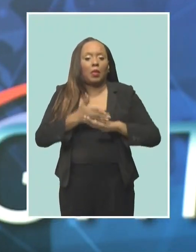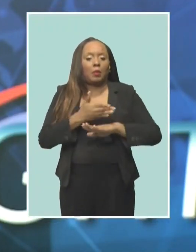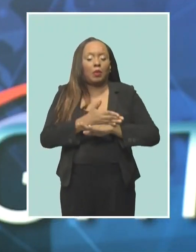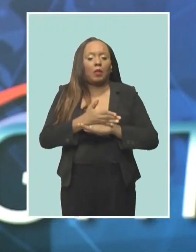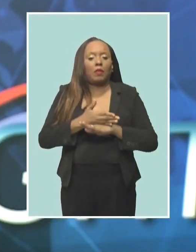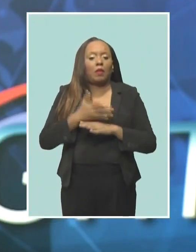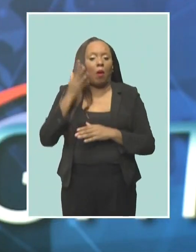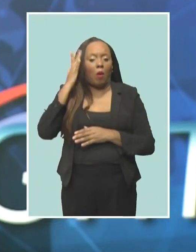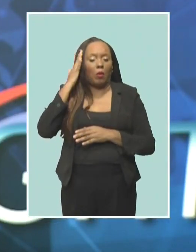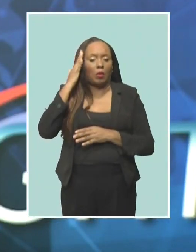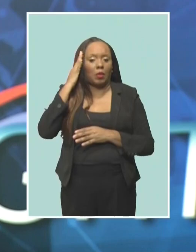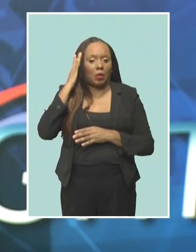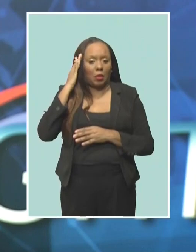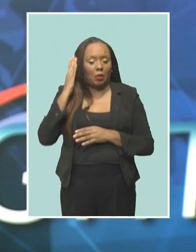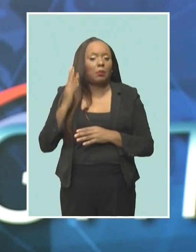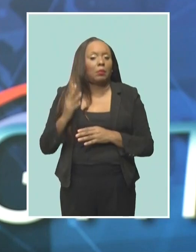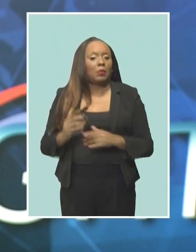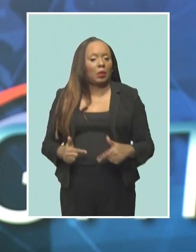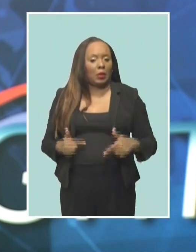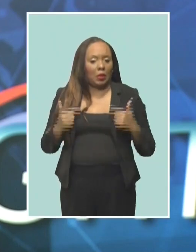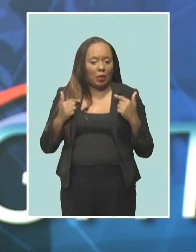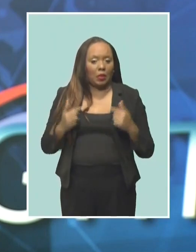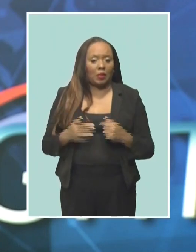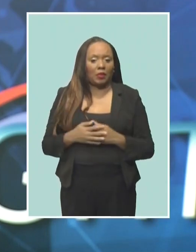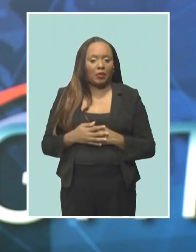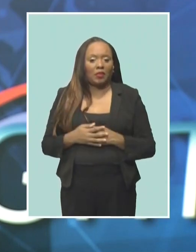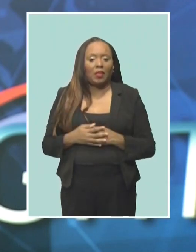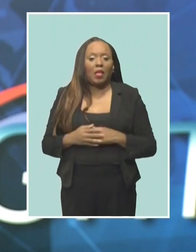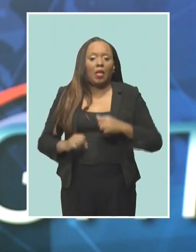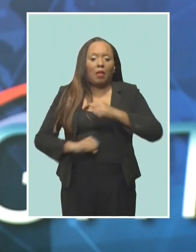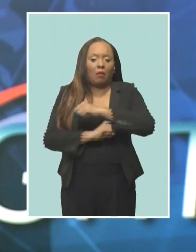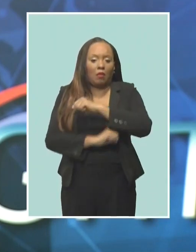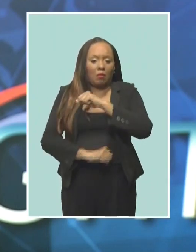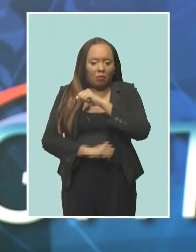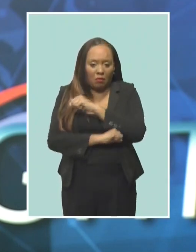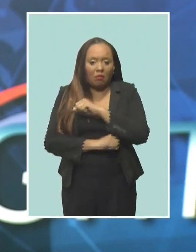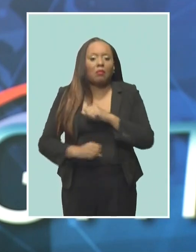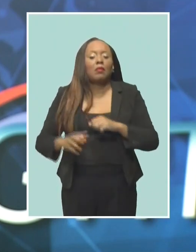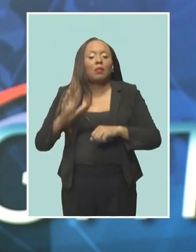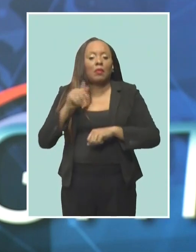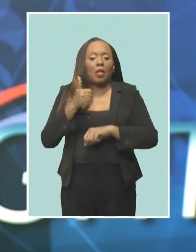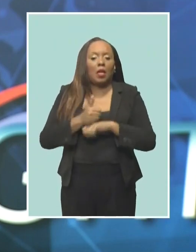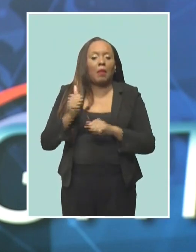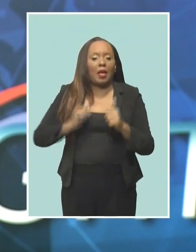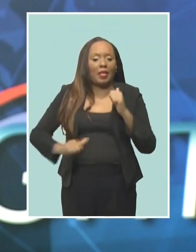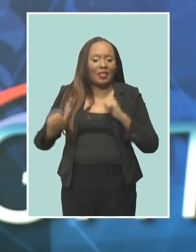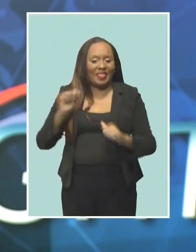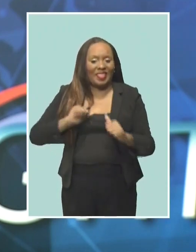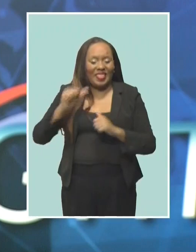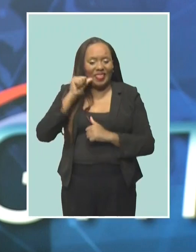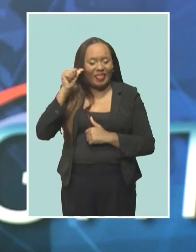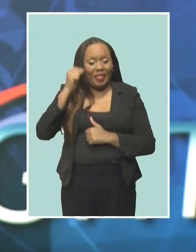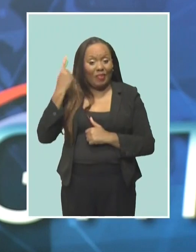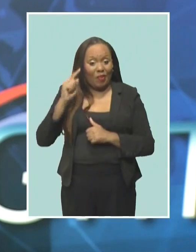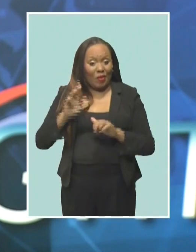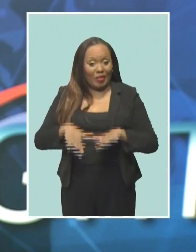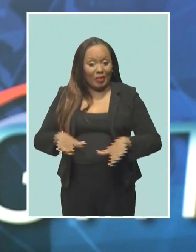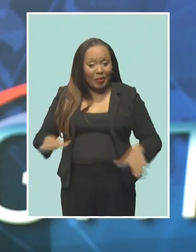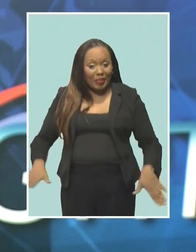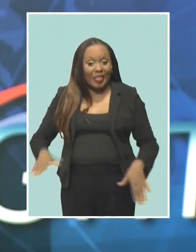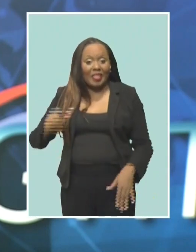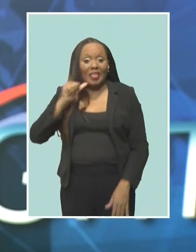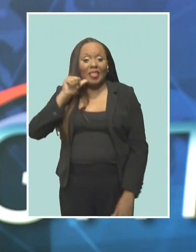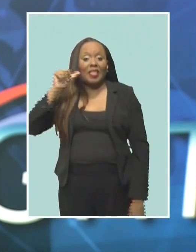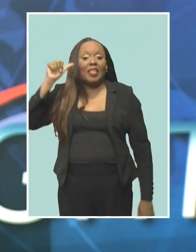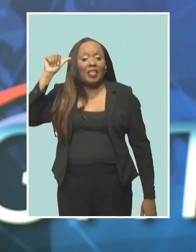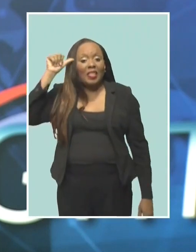the lives of people with autism. Two Loving Mothers Foundation organized a day activity yesterday for children and adults